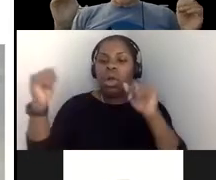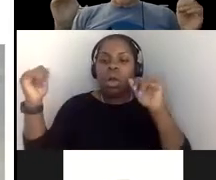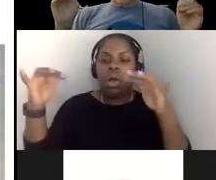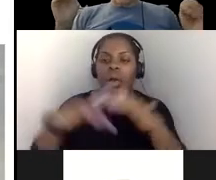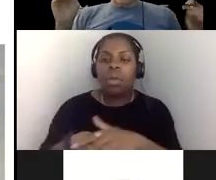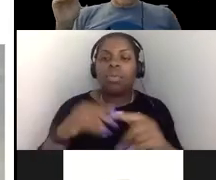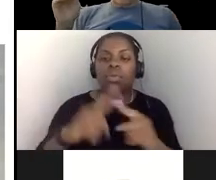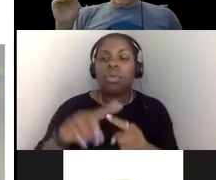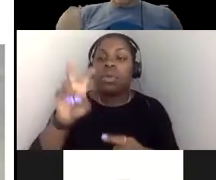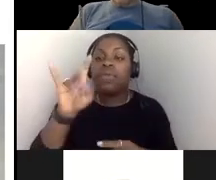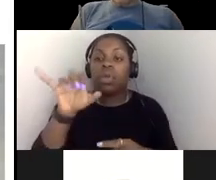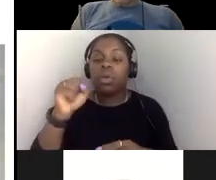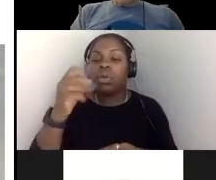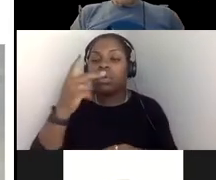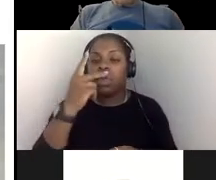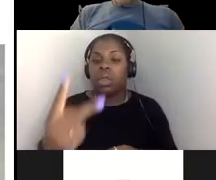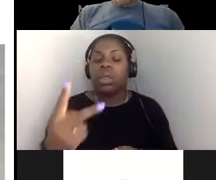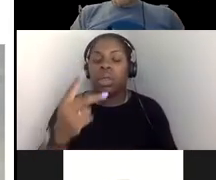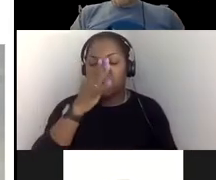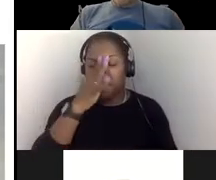when you come to the videos. But